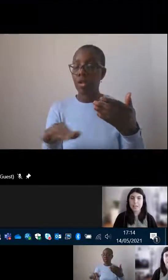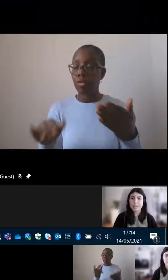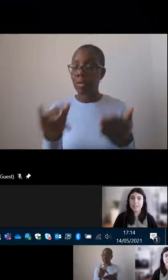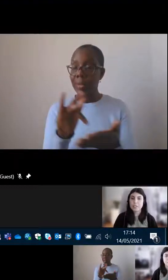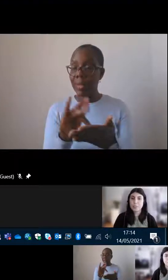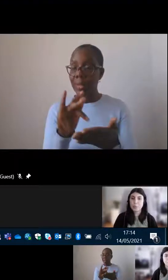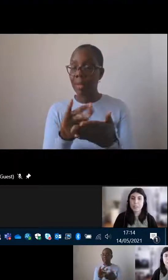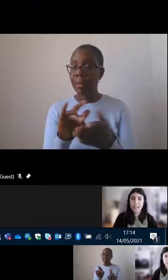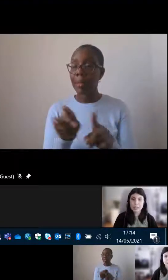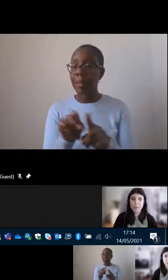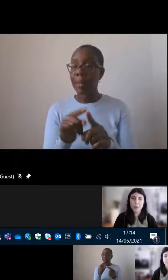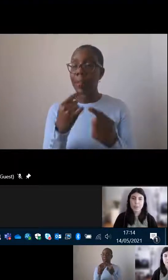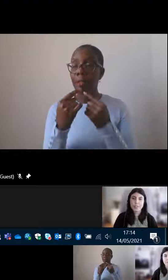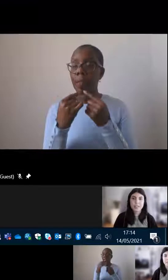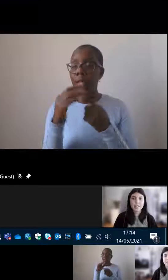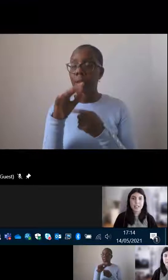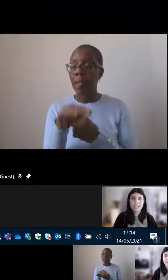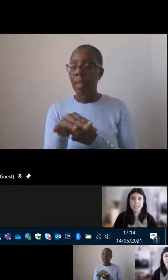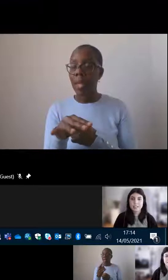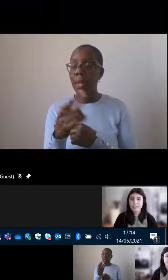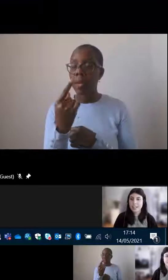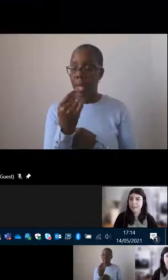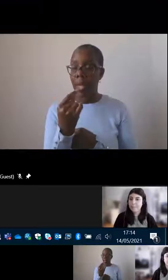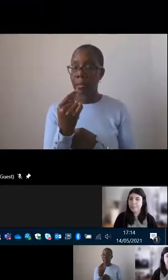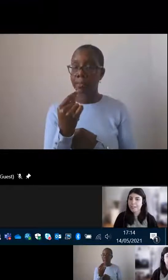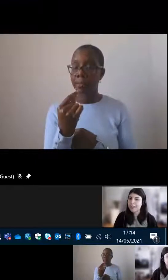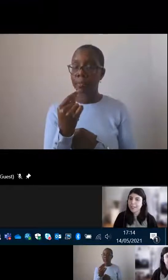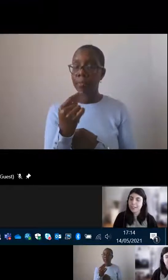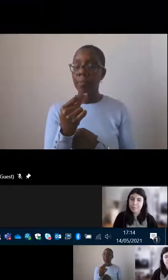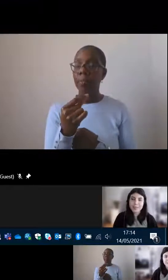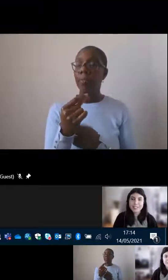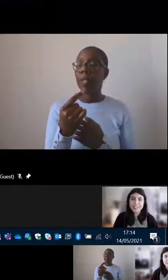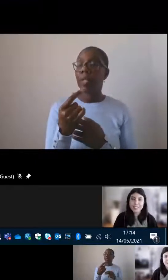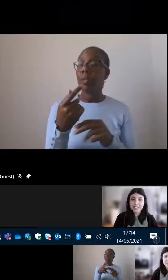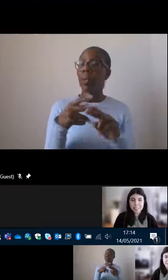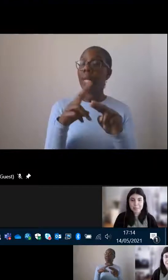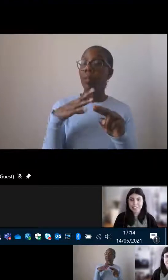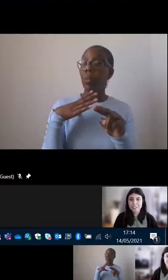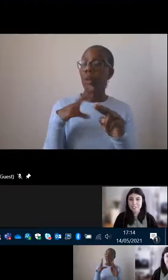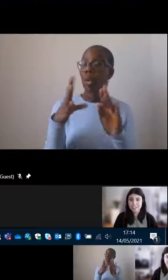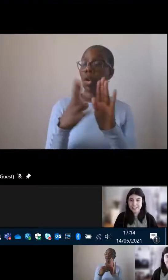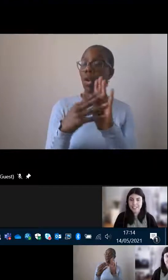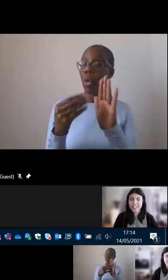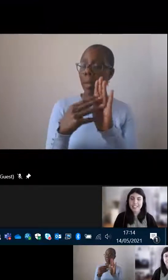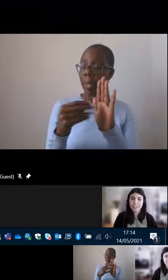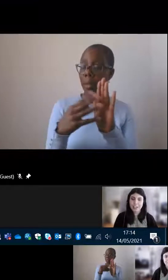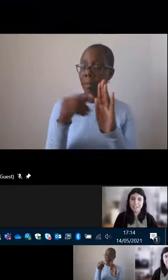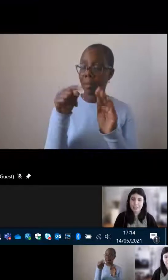well. And if you would like a copy of the slides, I'll say again, please do email